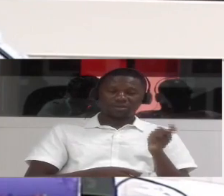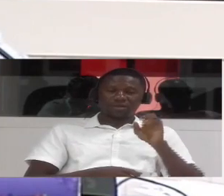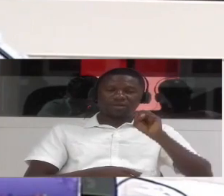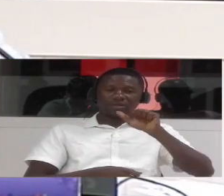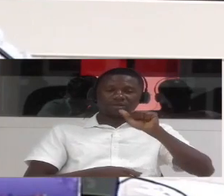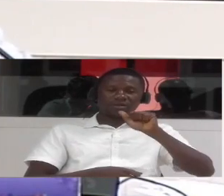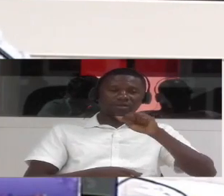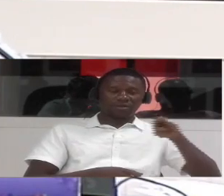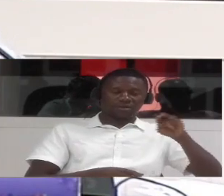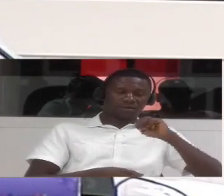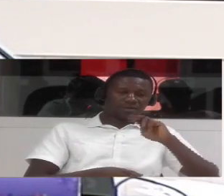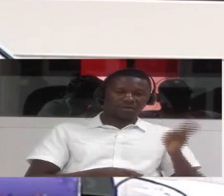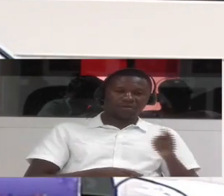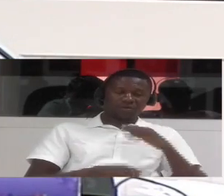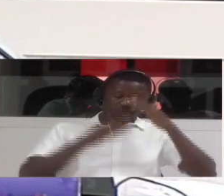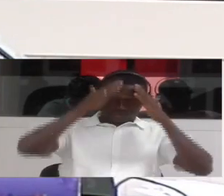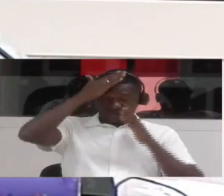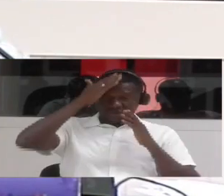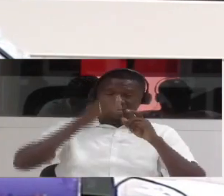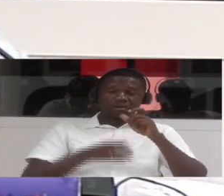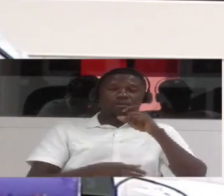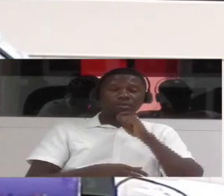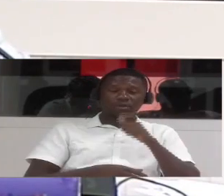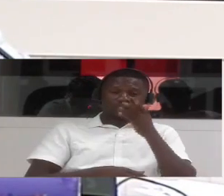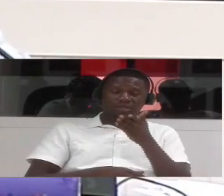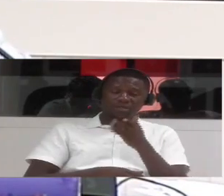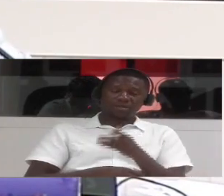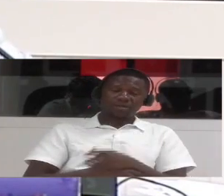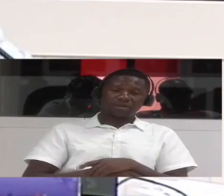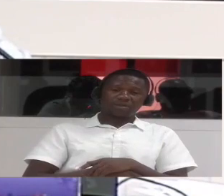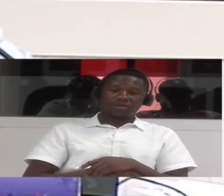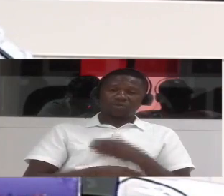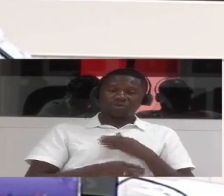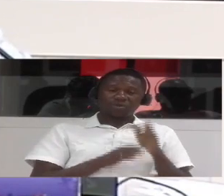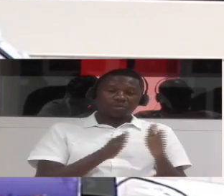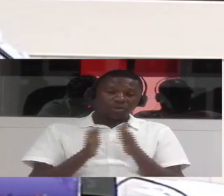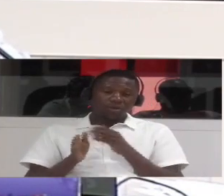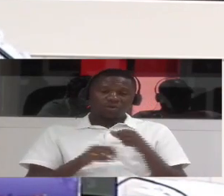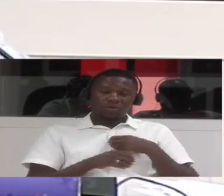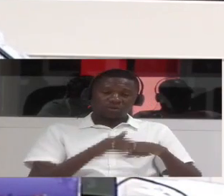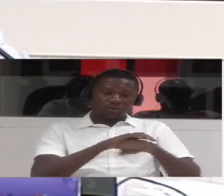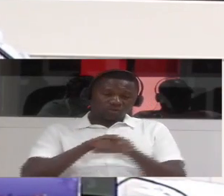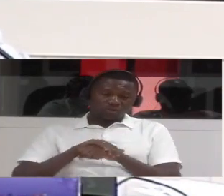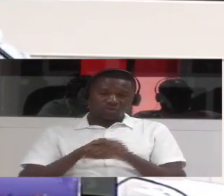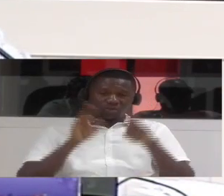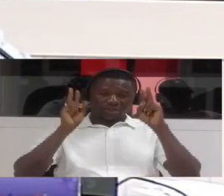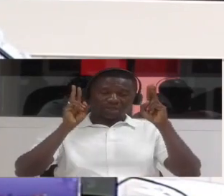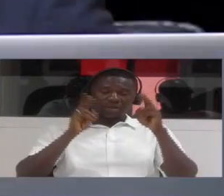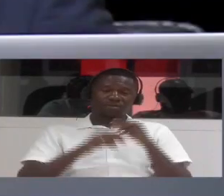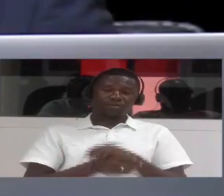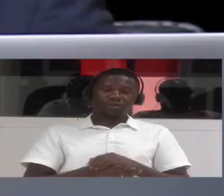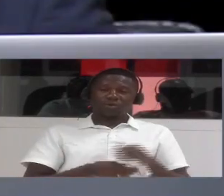Yes. Alleged to have committed or plan to commit a coup. That's very right, yeah. And 18